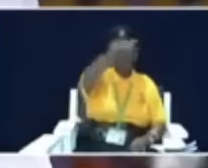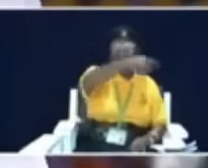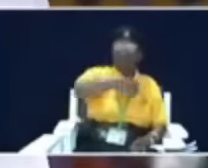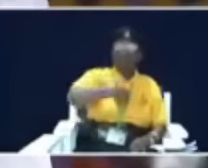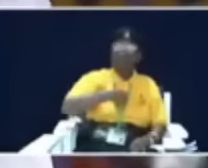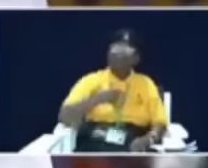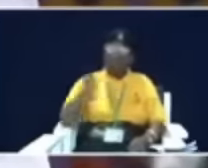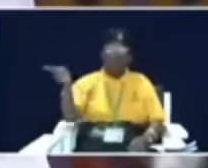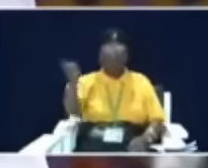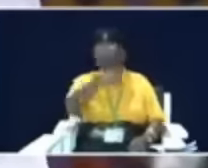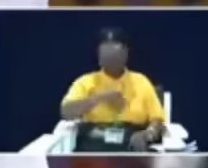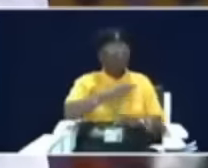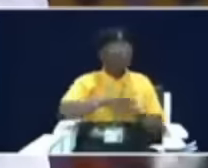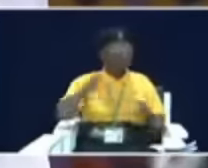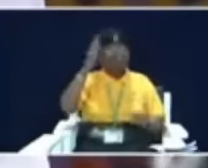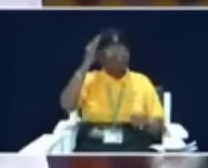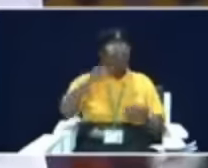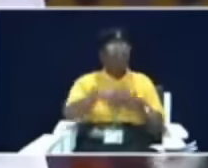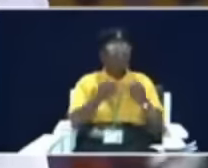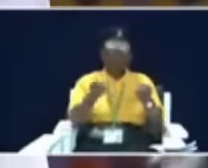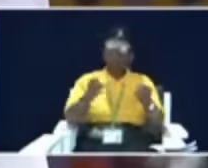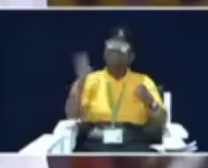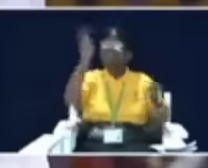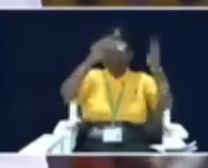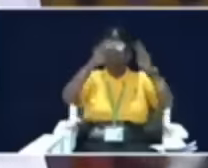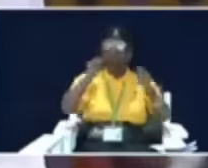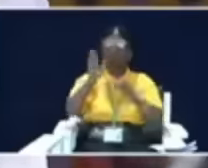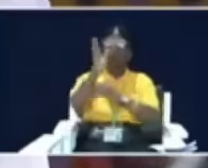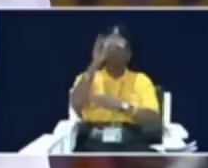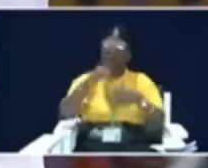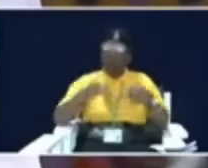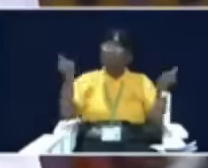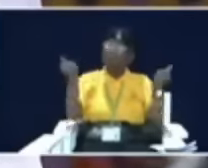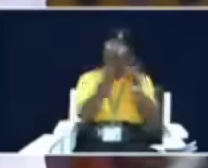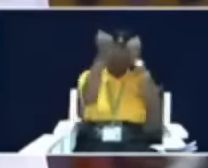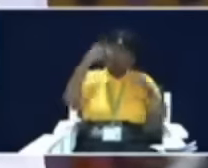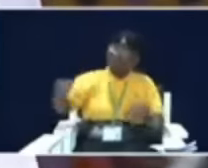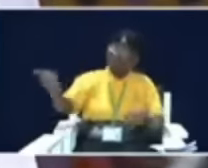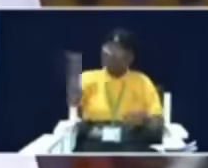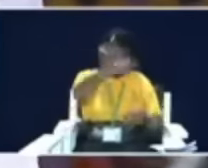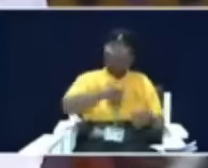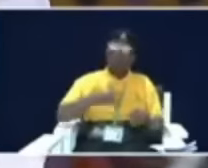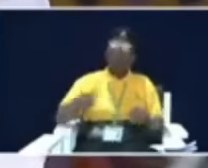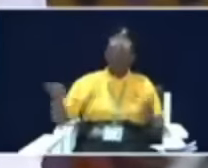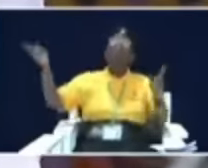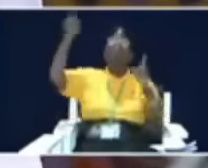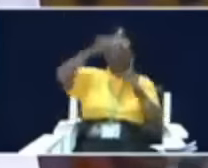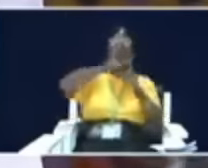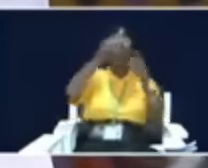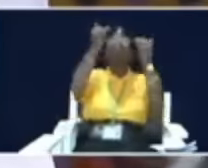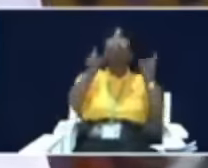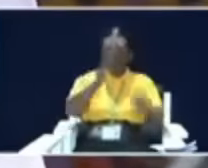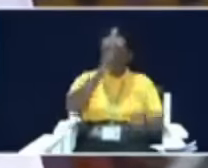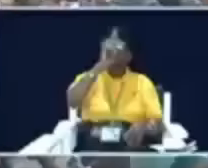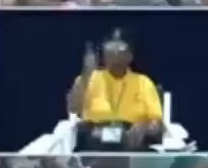You don't know how many battles God has fought for you up to this moment. You don't know.